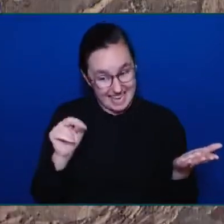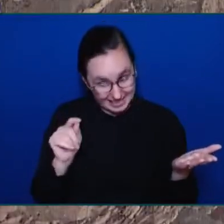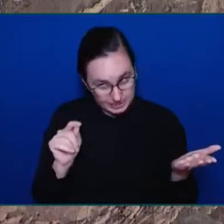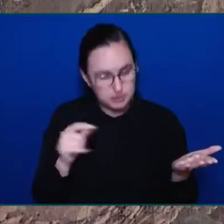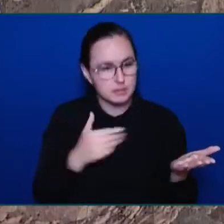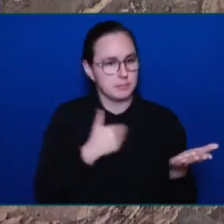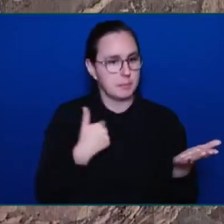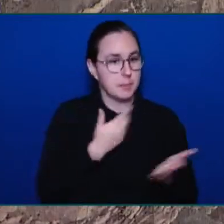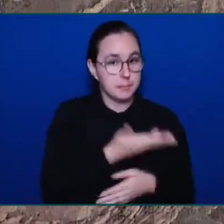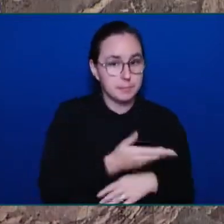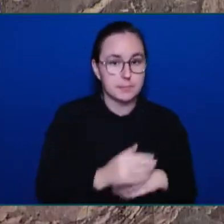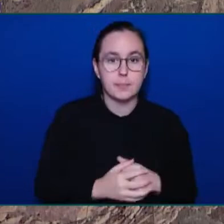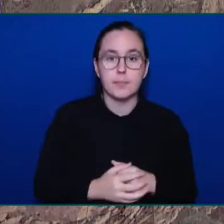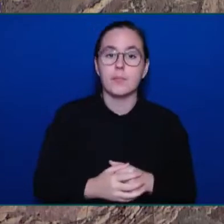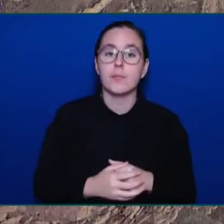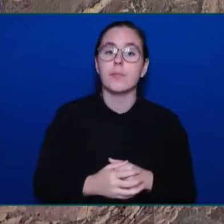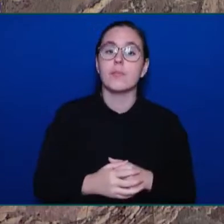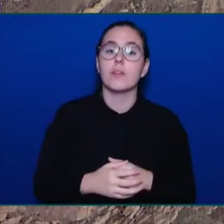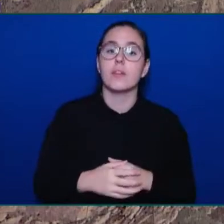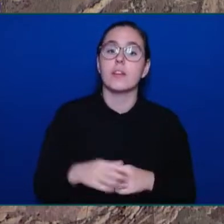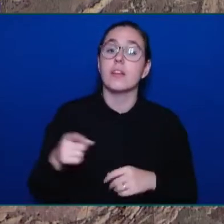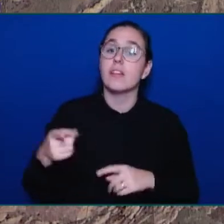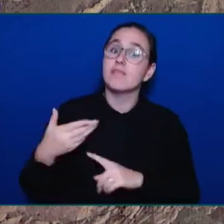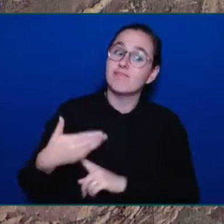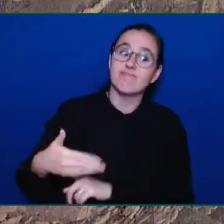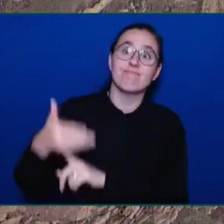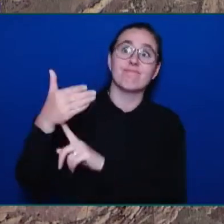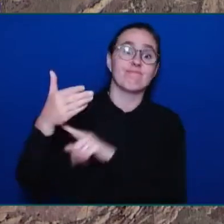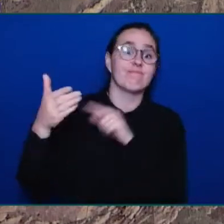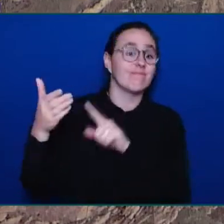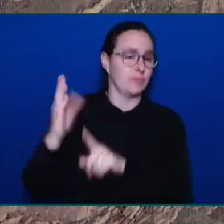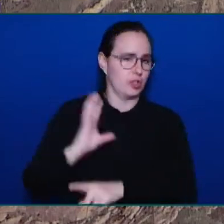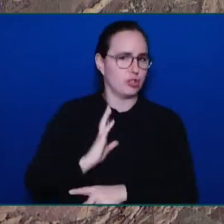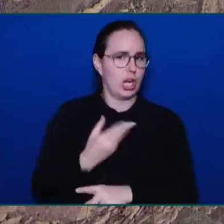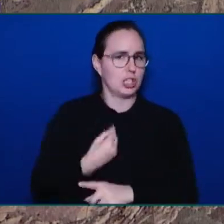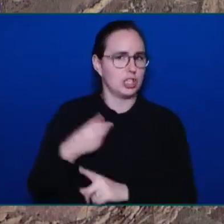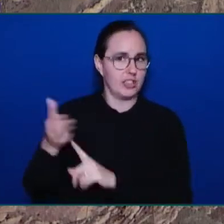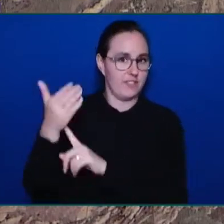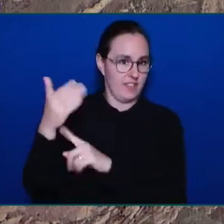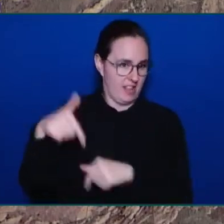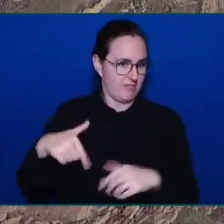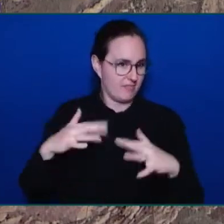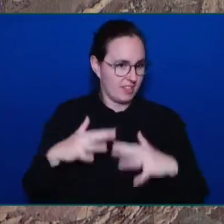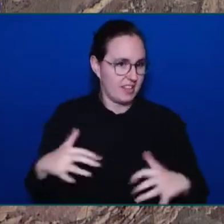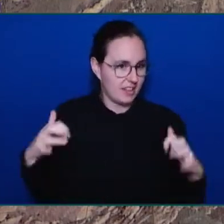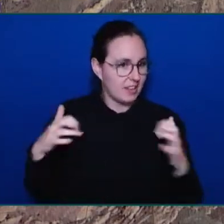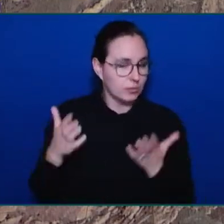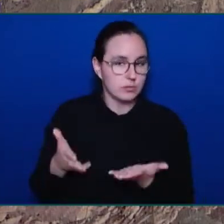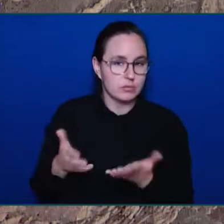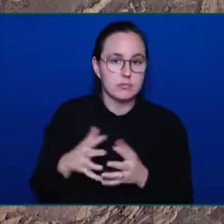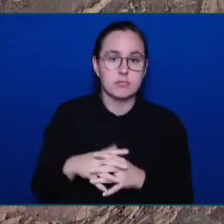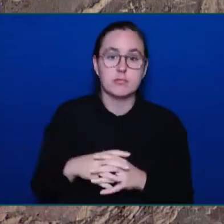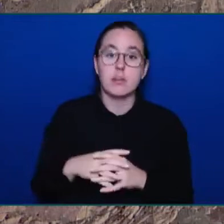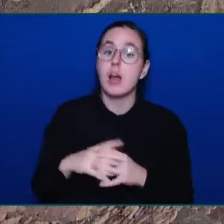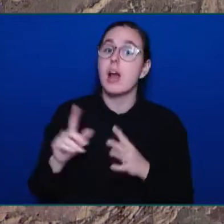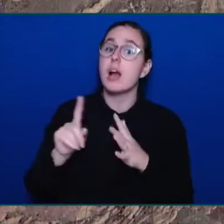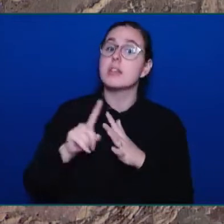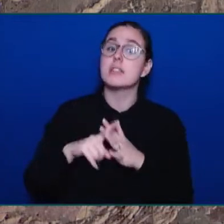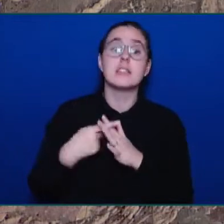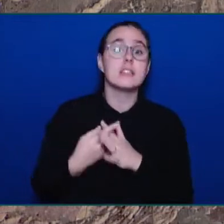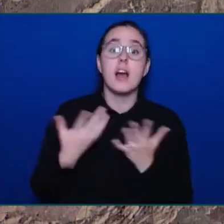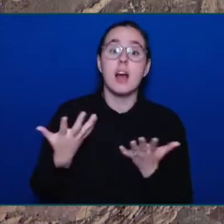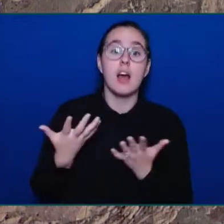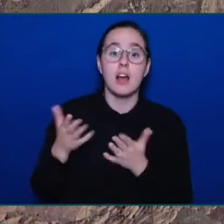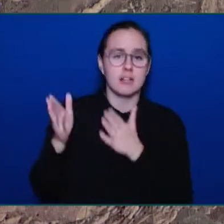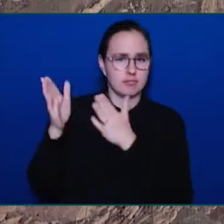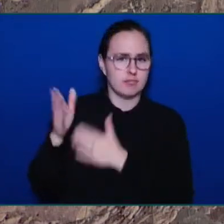members from across the House. Started by Rachel Crandall in 2009 to celebrate transgender people and raise